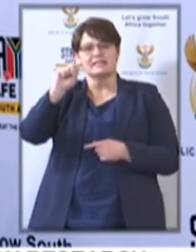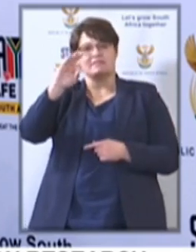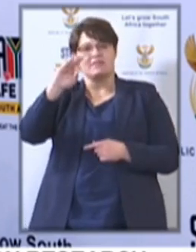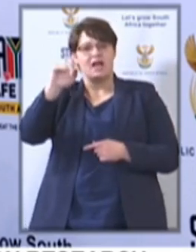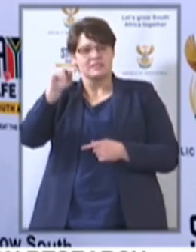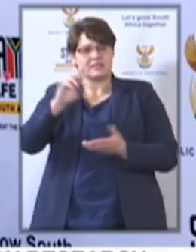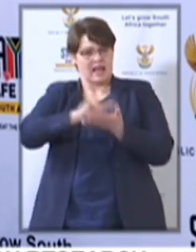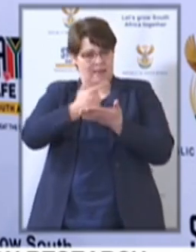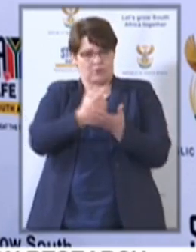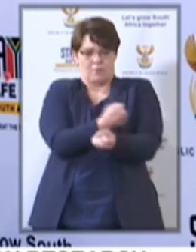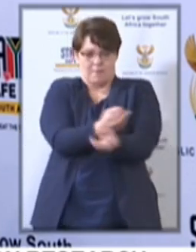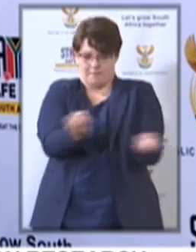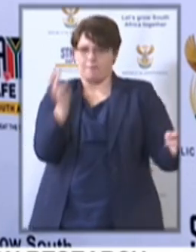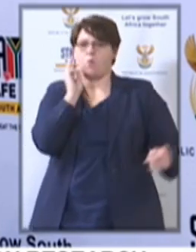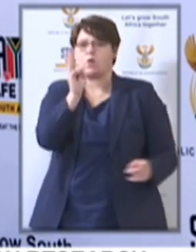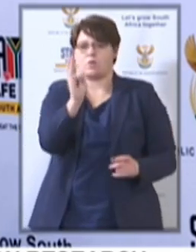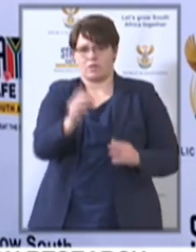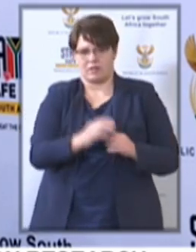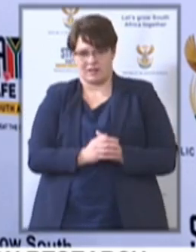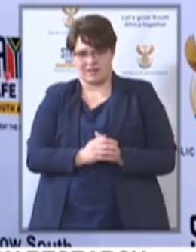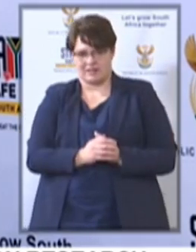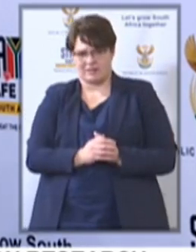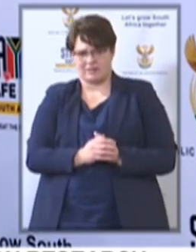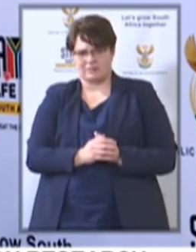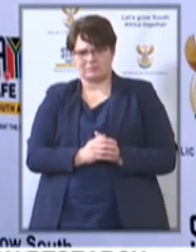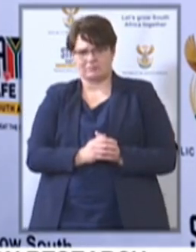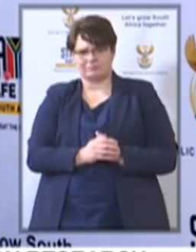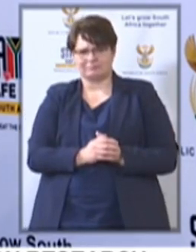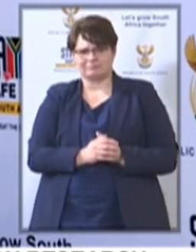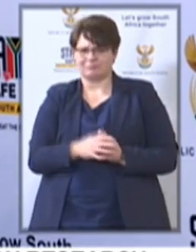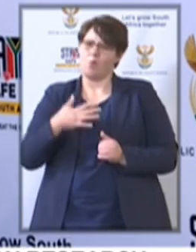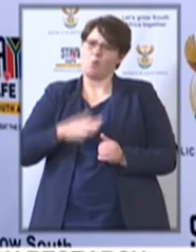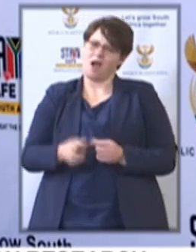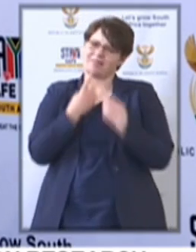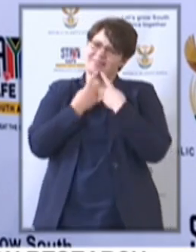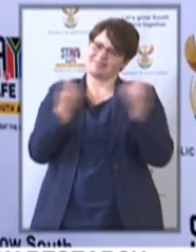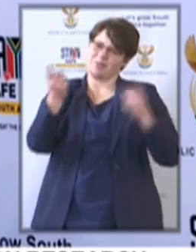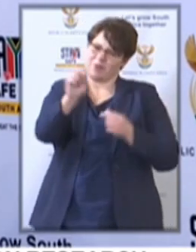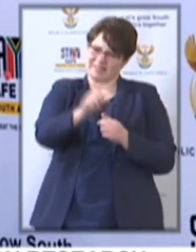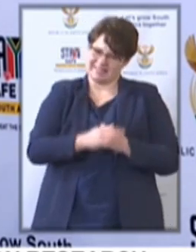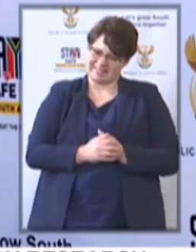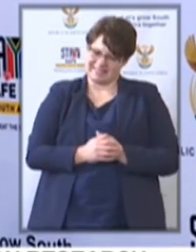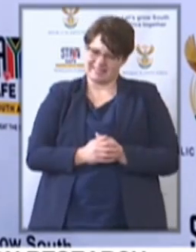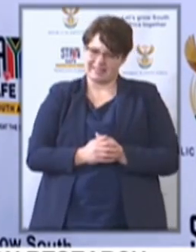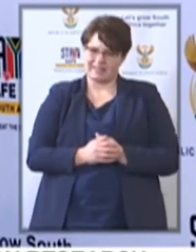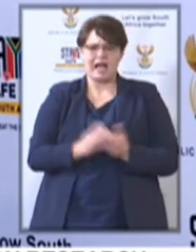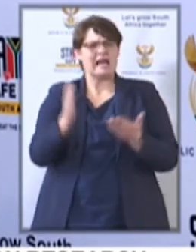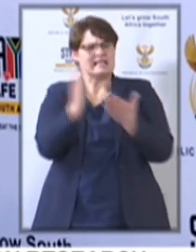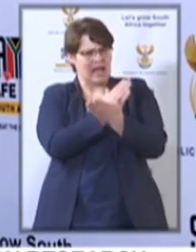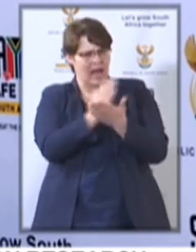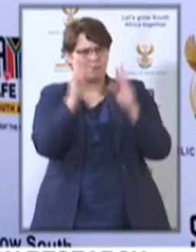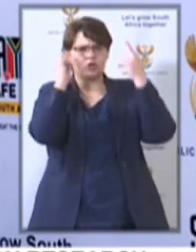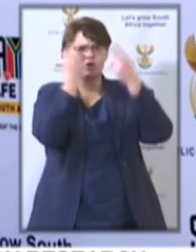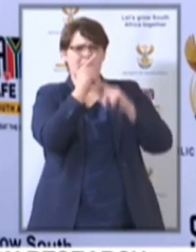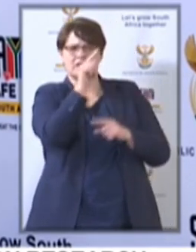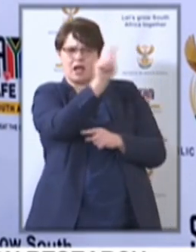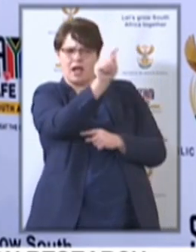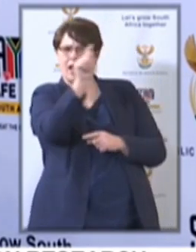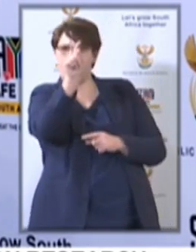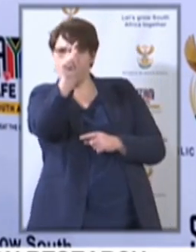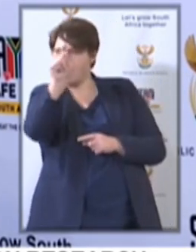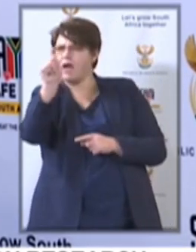provided with these devices. What I want to say is that some universities have gone a long